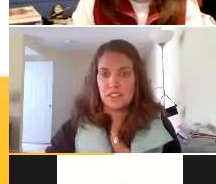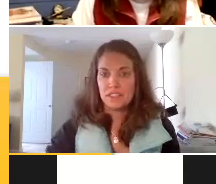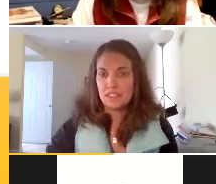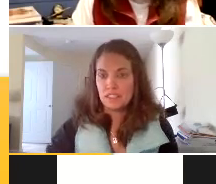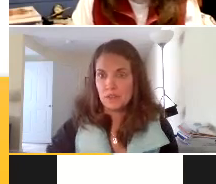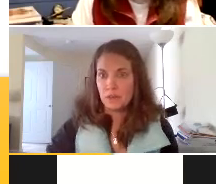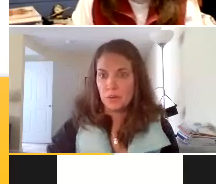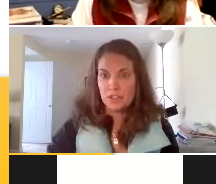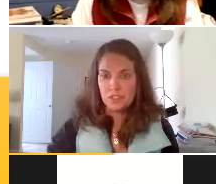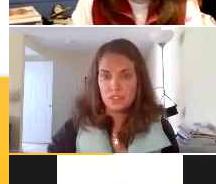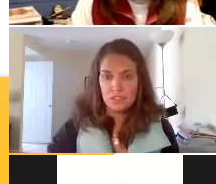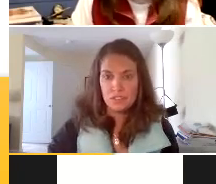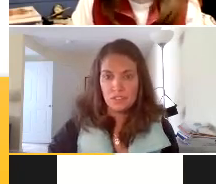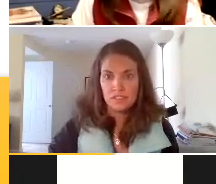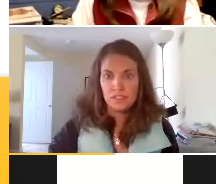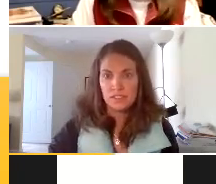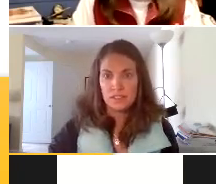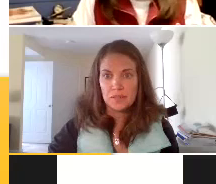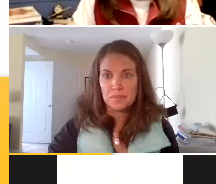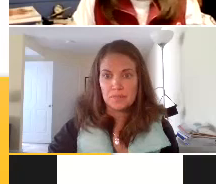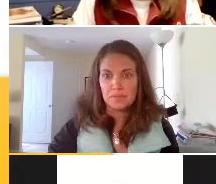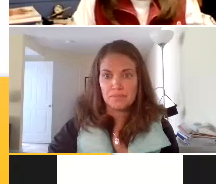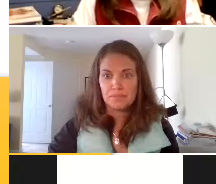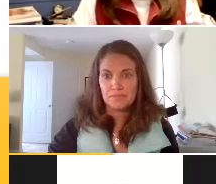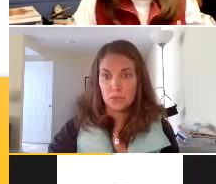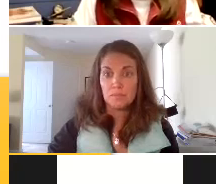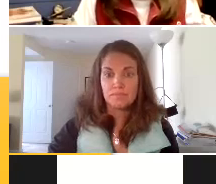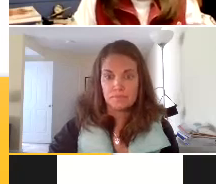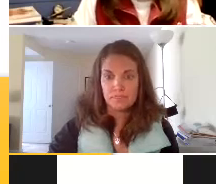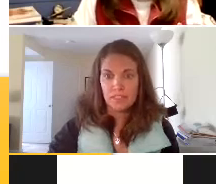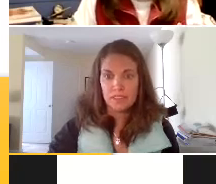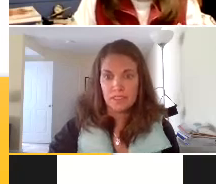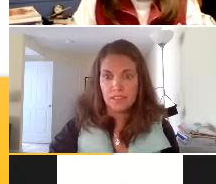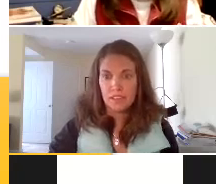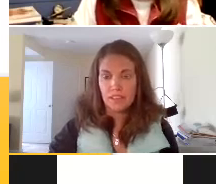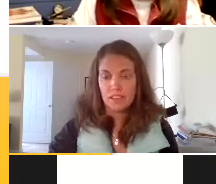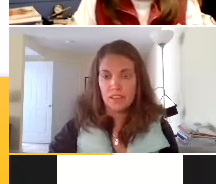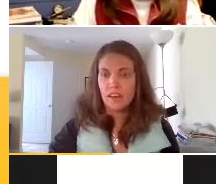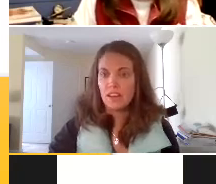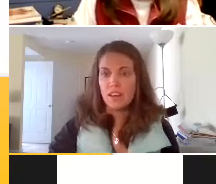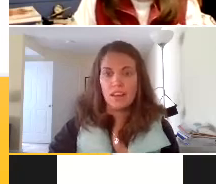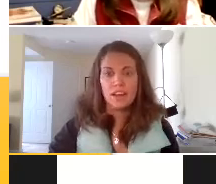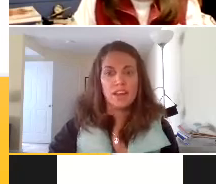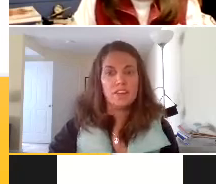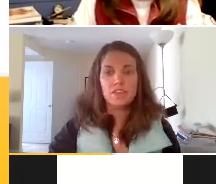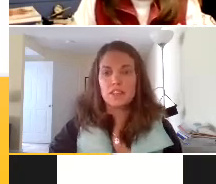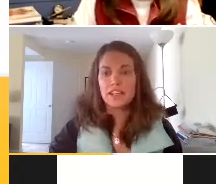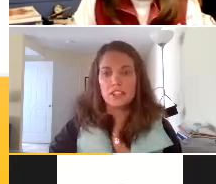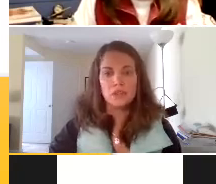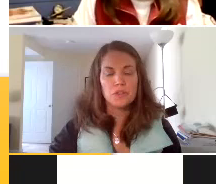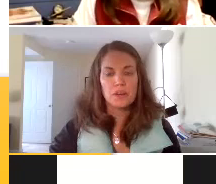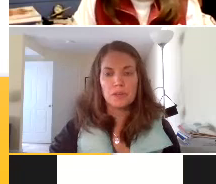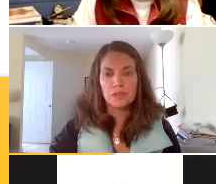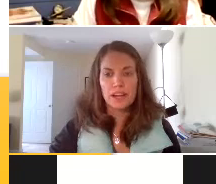All right, no other questions? Do we need to give you our email? I can't remember for the evaluation. If you'd